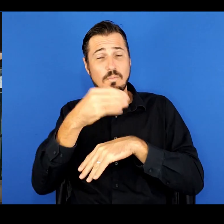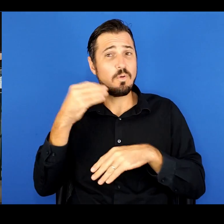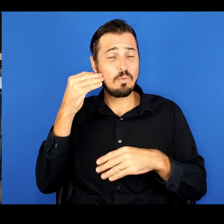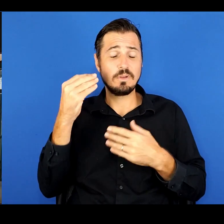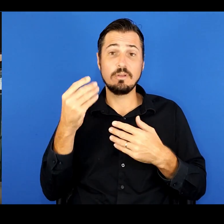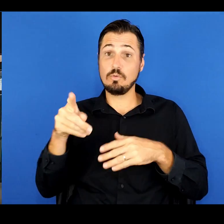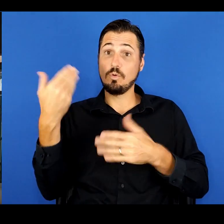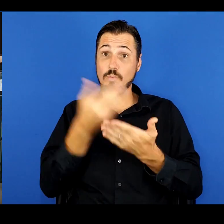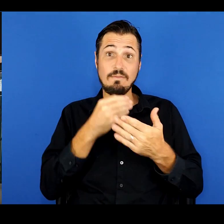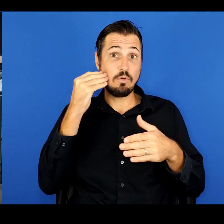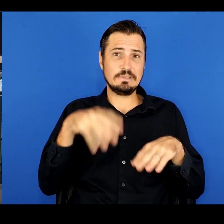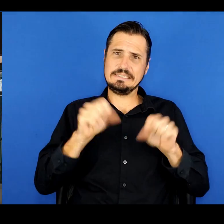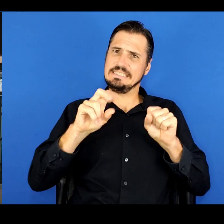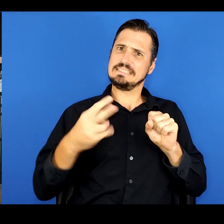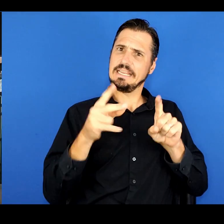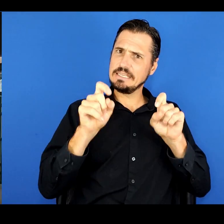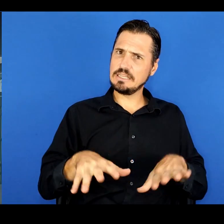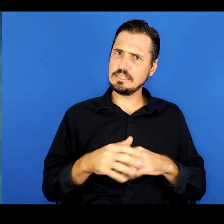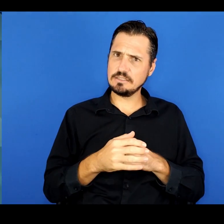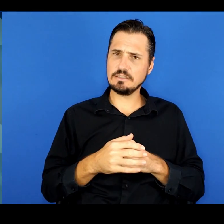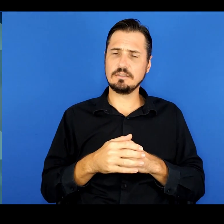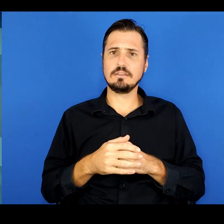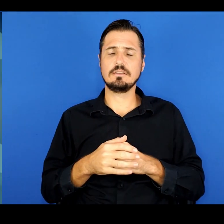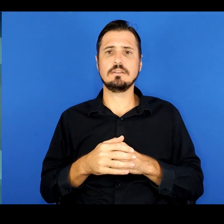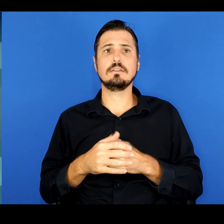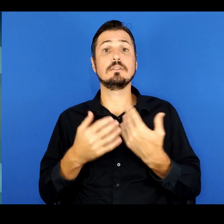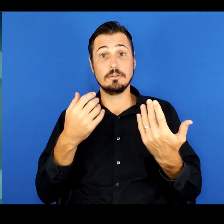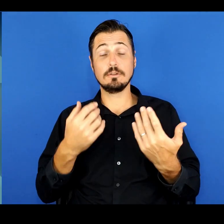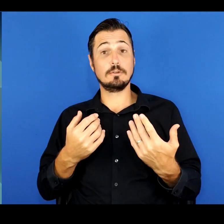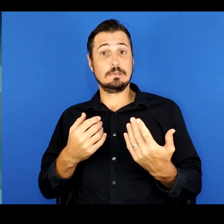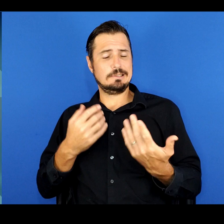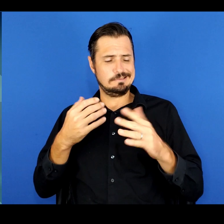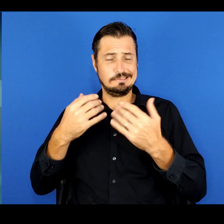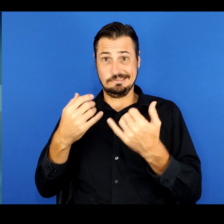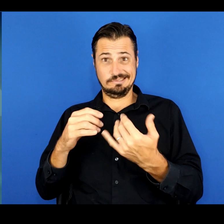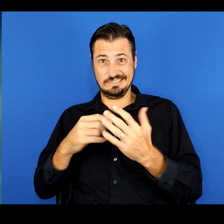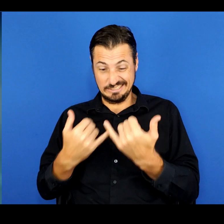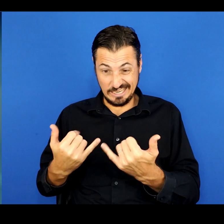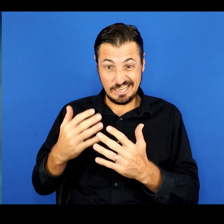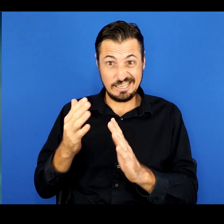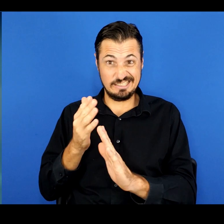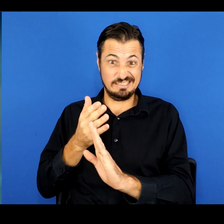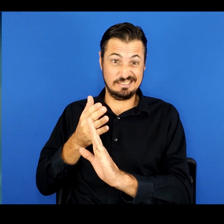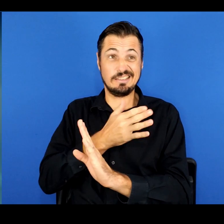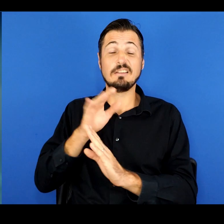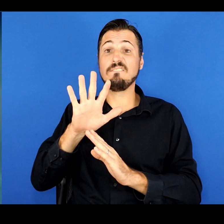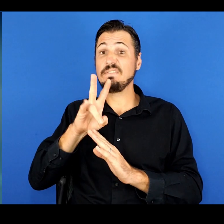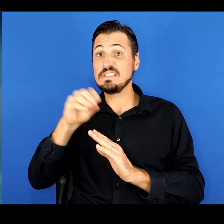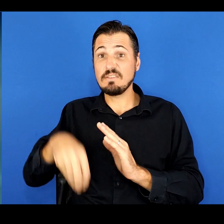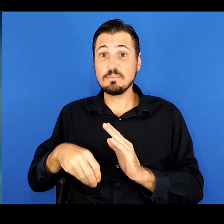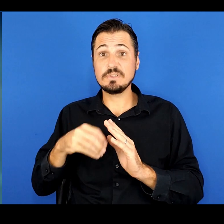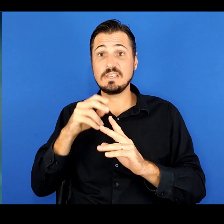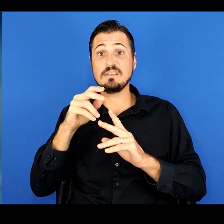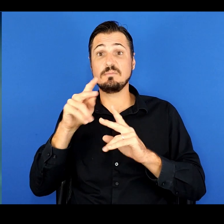as recommended by the CDC. As of today, 57% of the eligible population 18 years